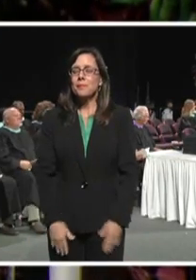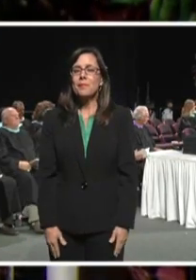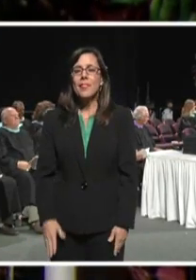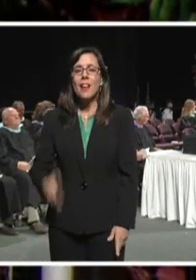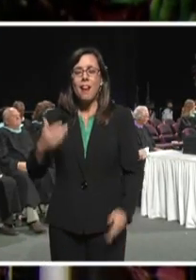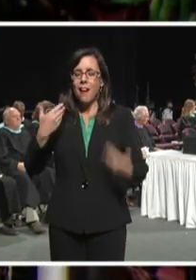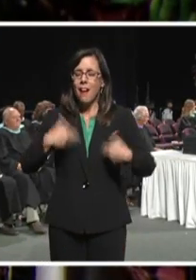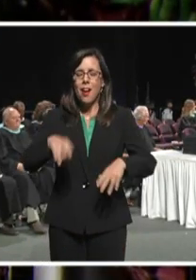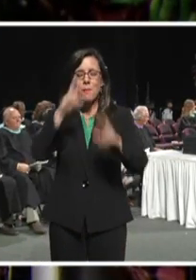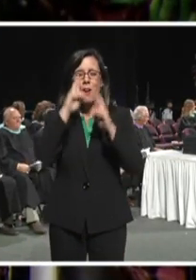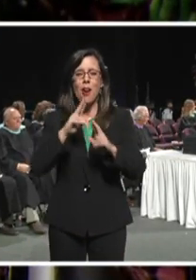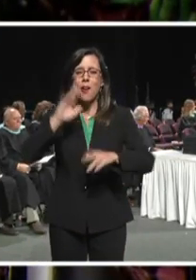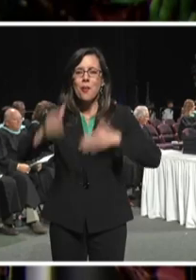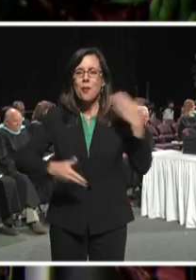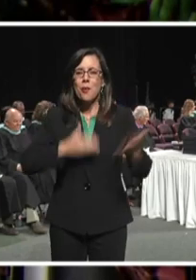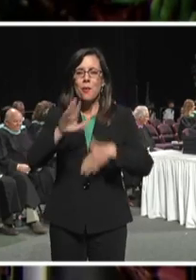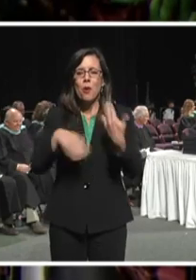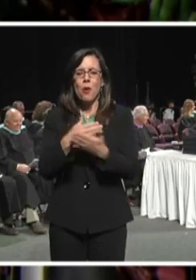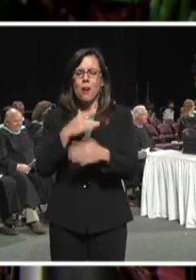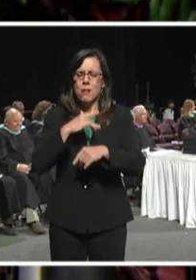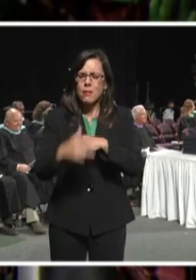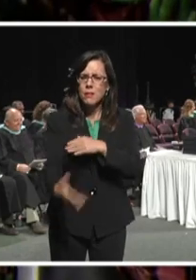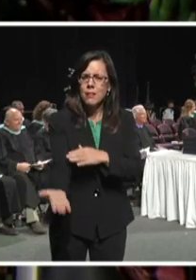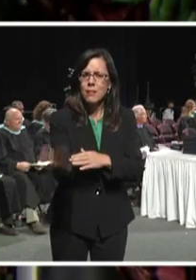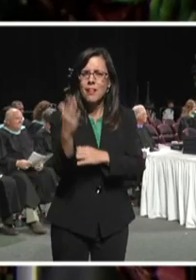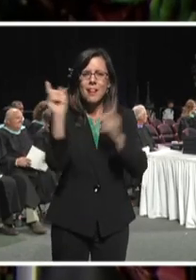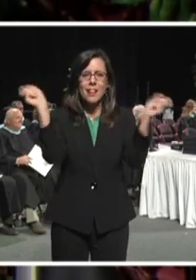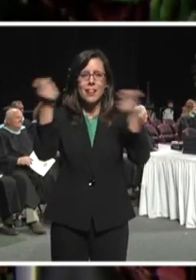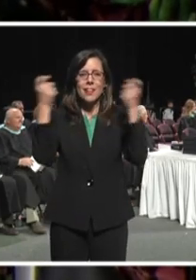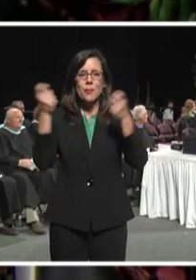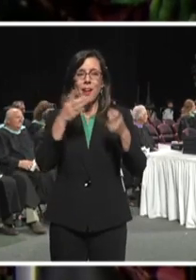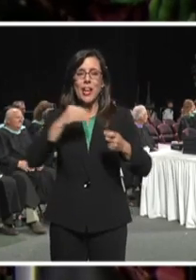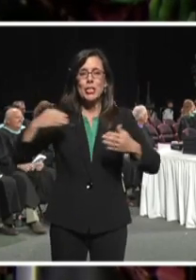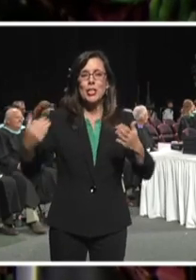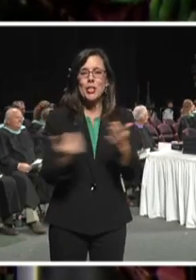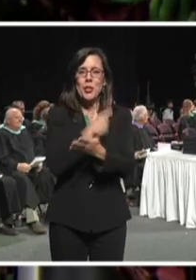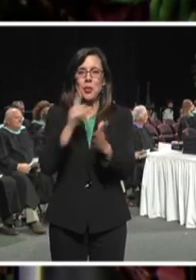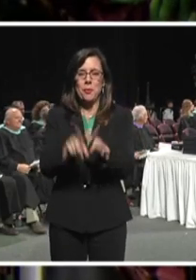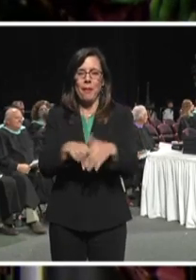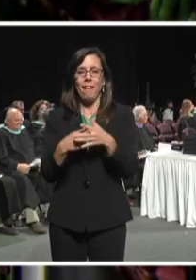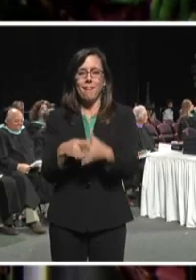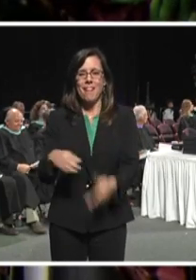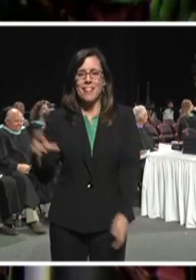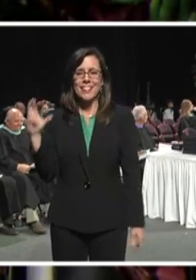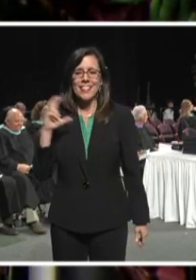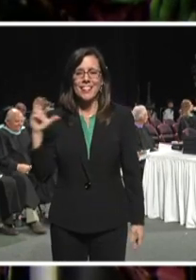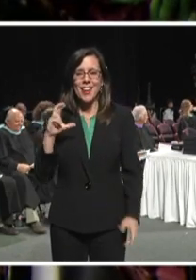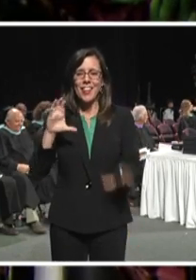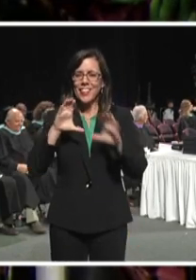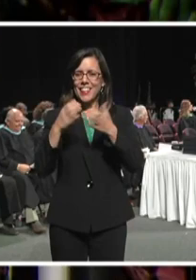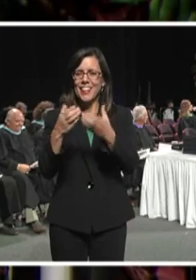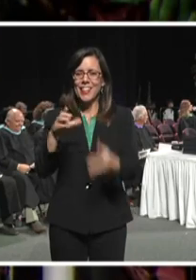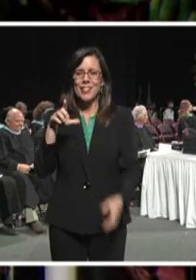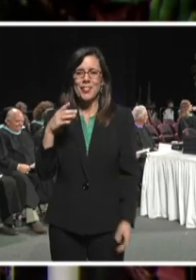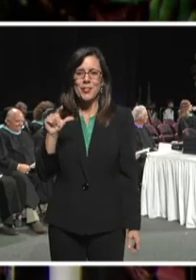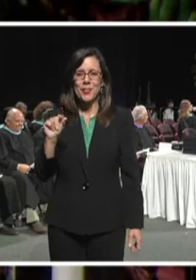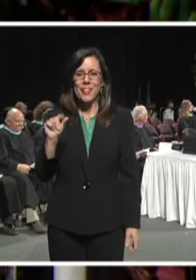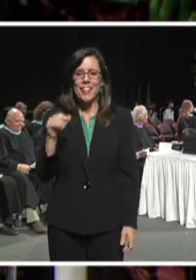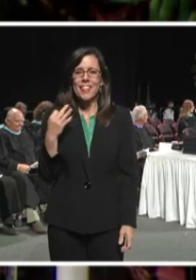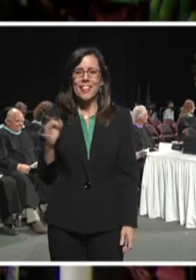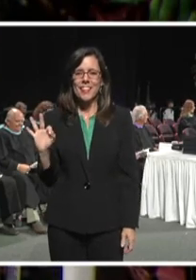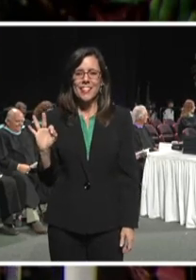I'm honored to welcome you all to an early morning of celebration and new beginnings for the Cypress Ridge class of